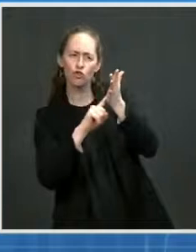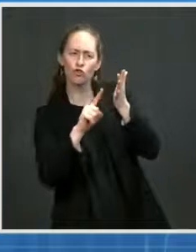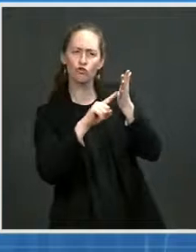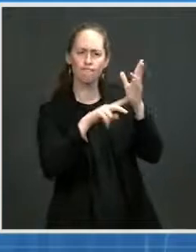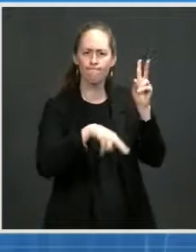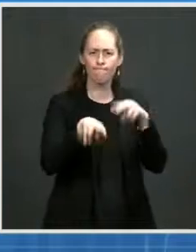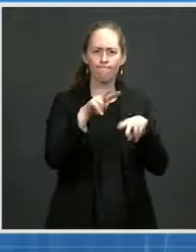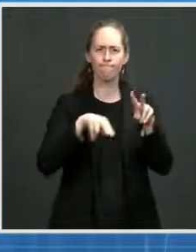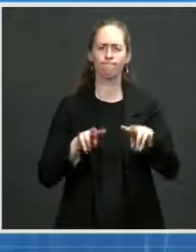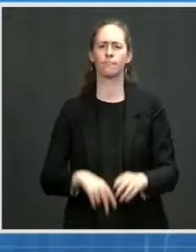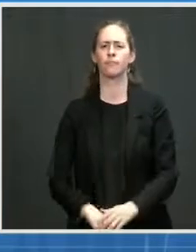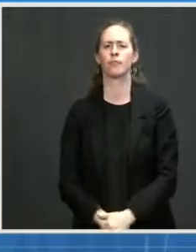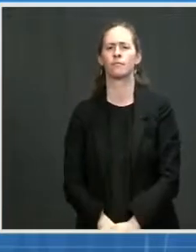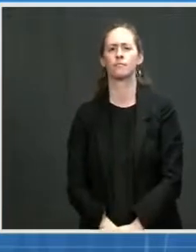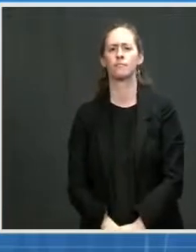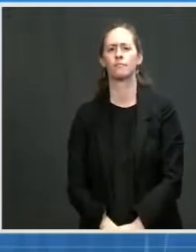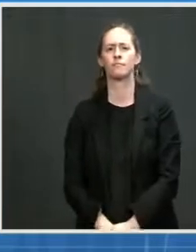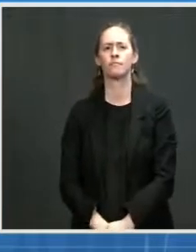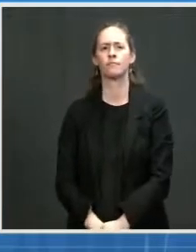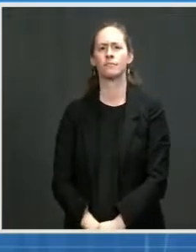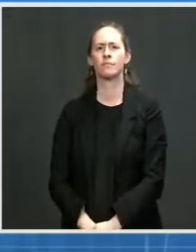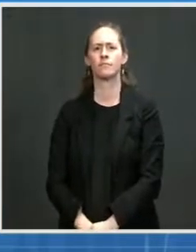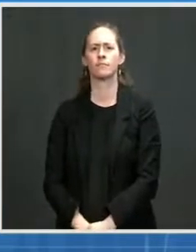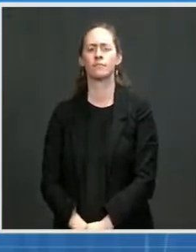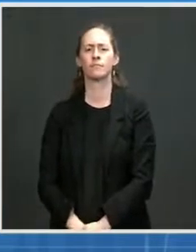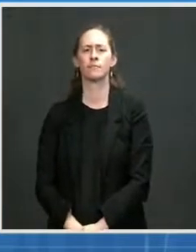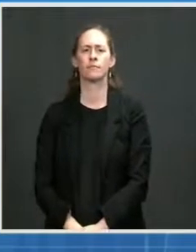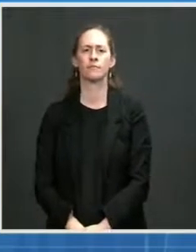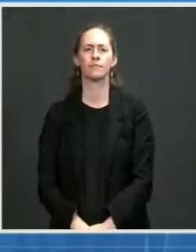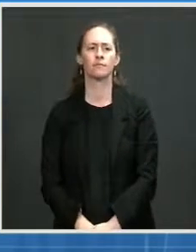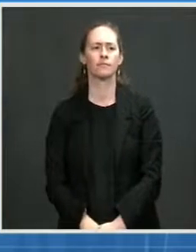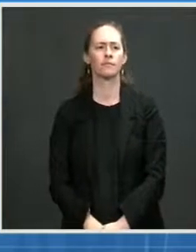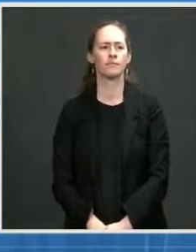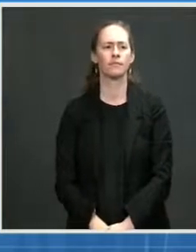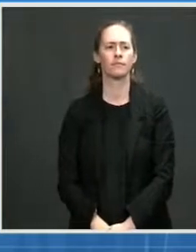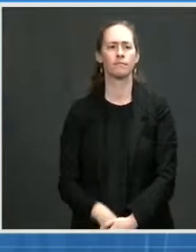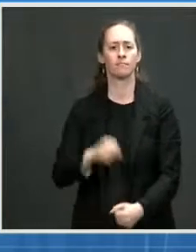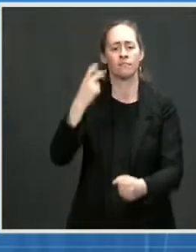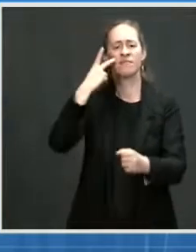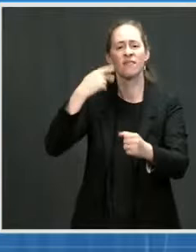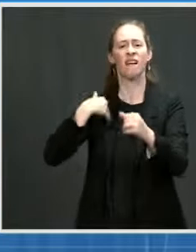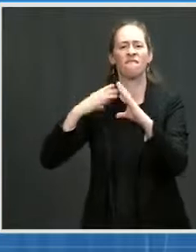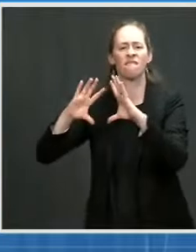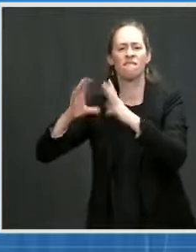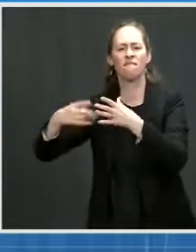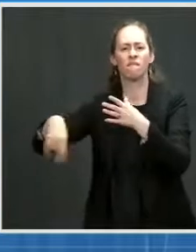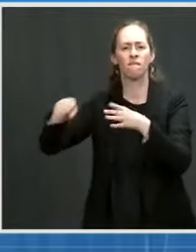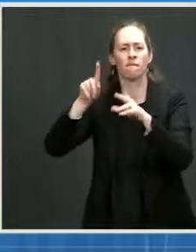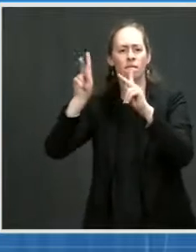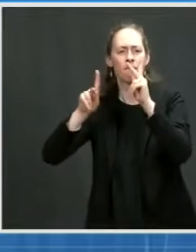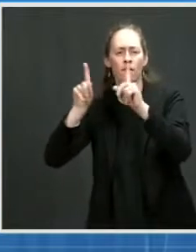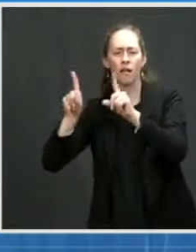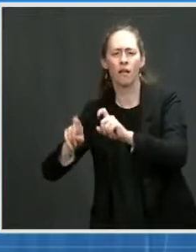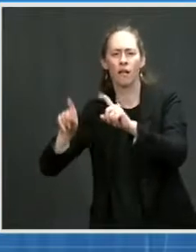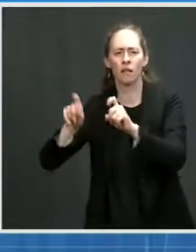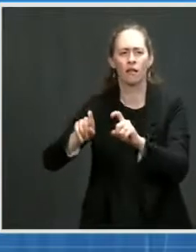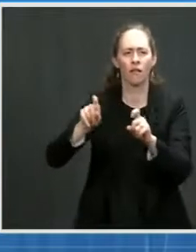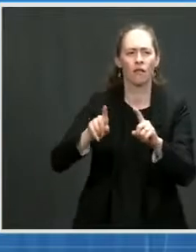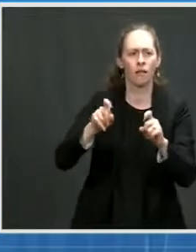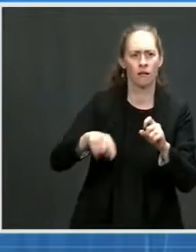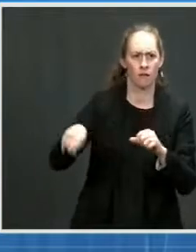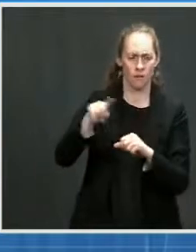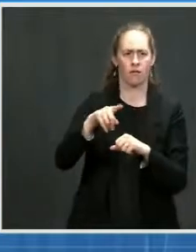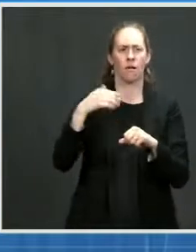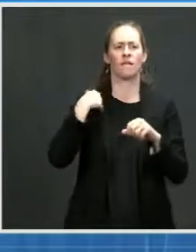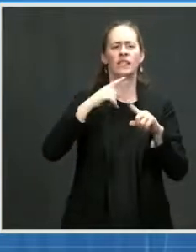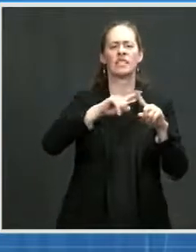slide. And these are some of the ones that we have. There's an active 1 trial on immunomodulators, active 2 on monoclonal